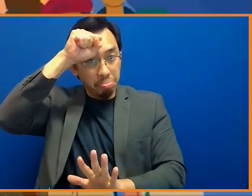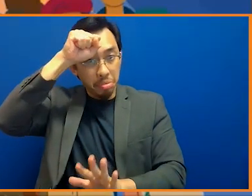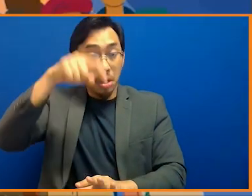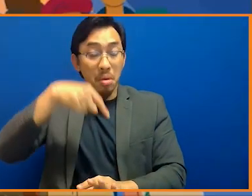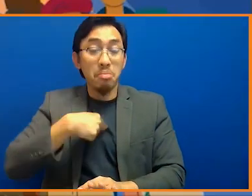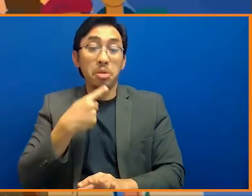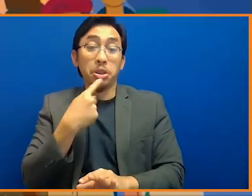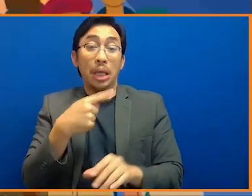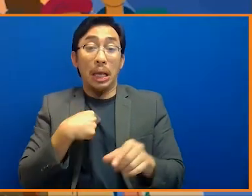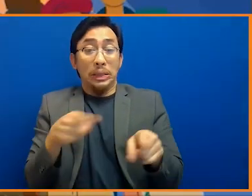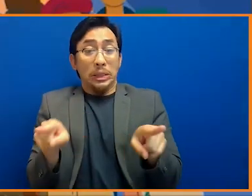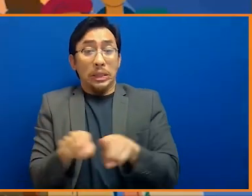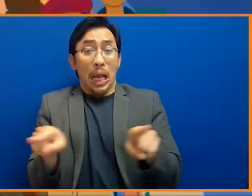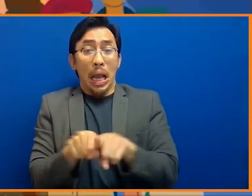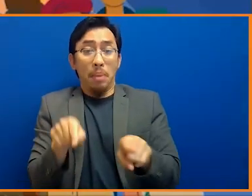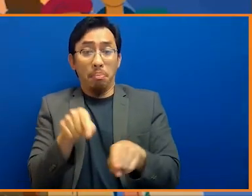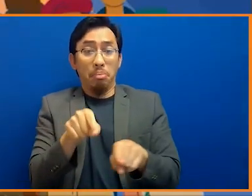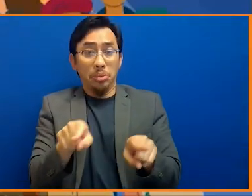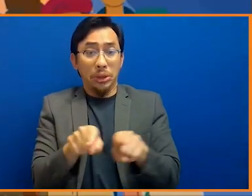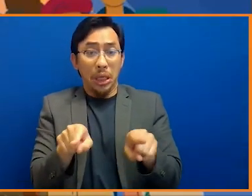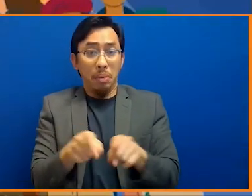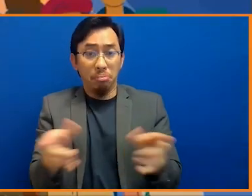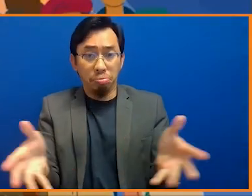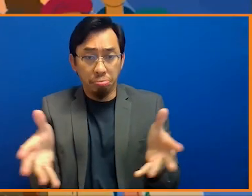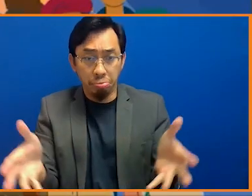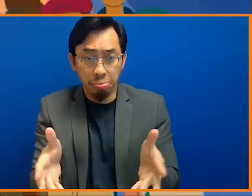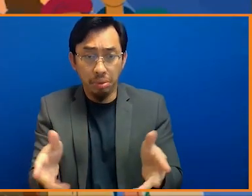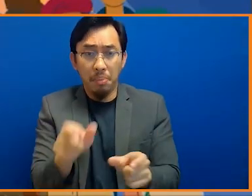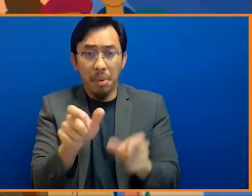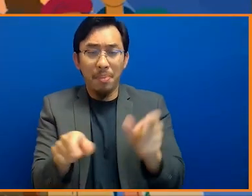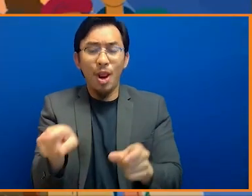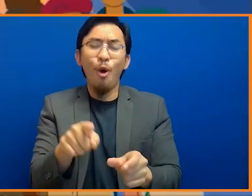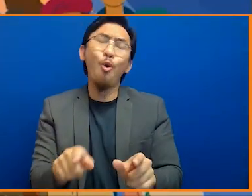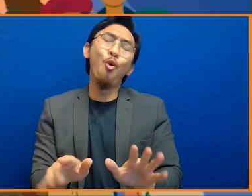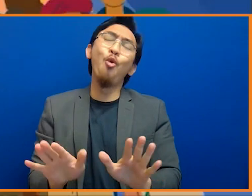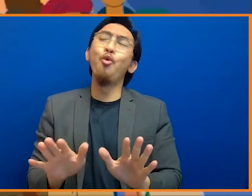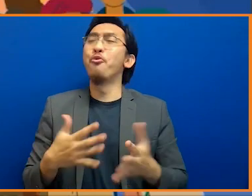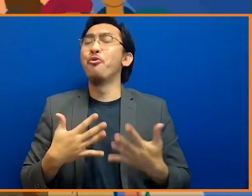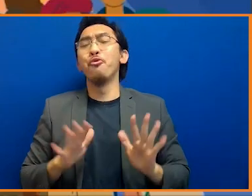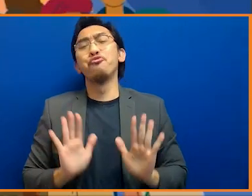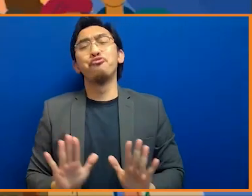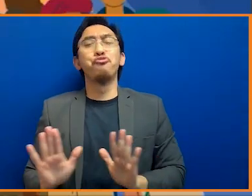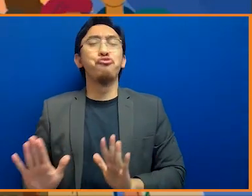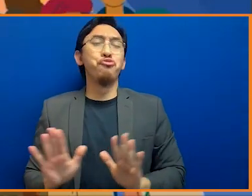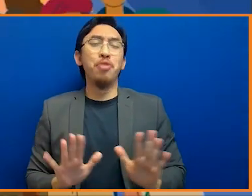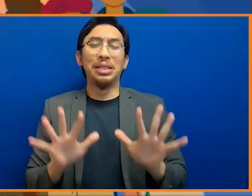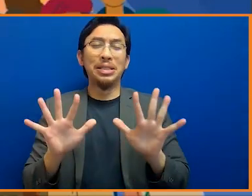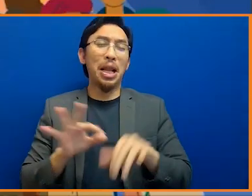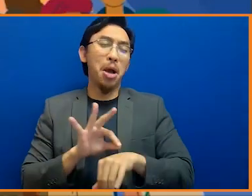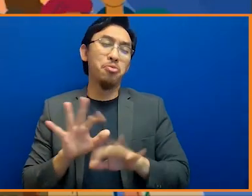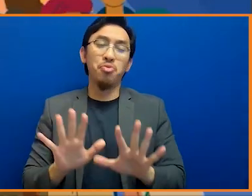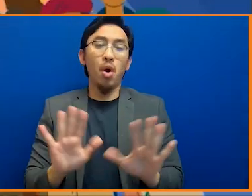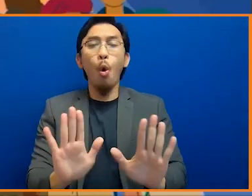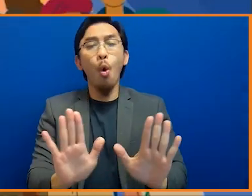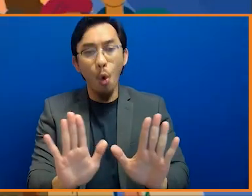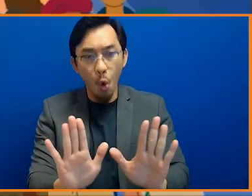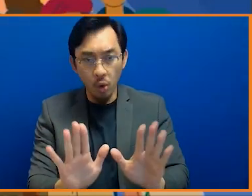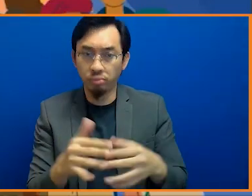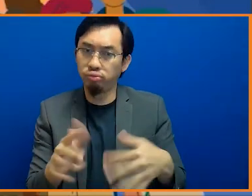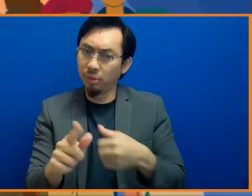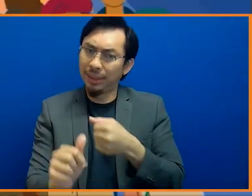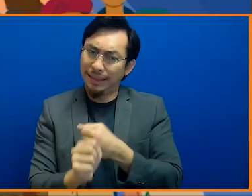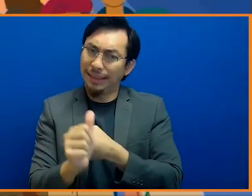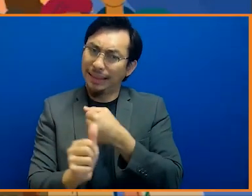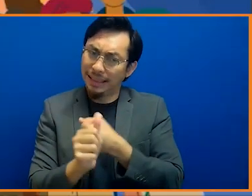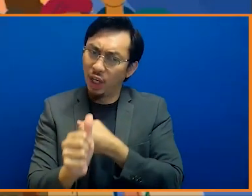not saying we are not like encouraging people to get relaxed to the types of tsunami that